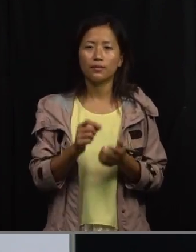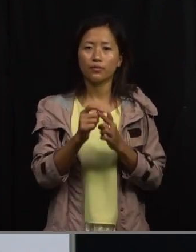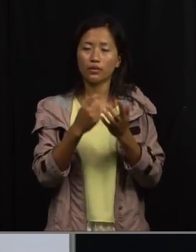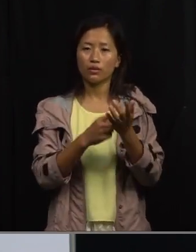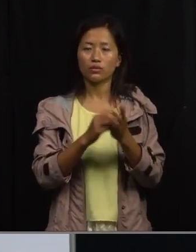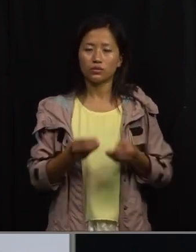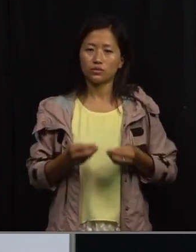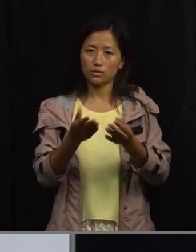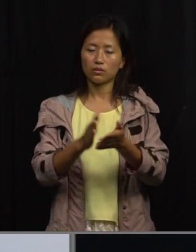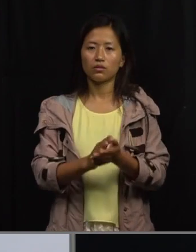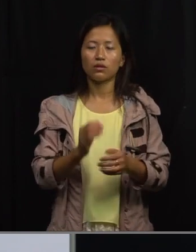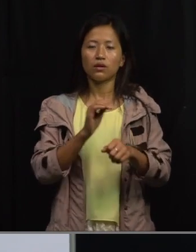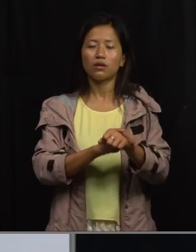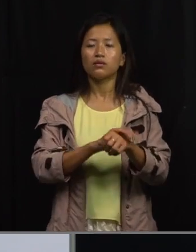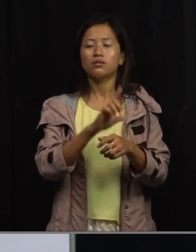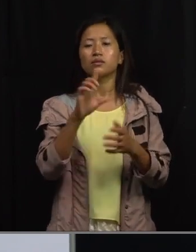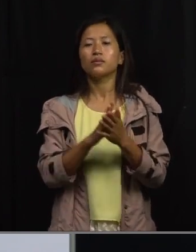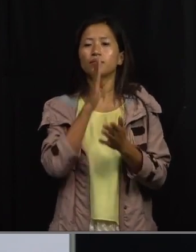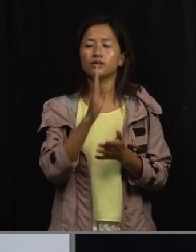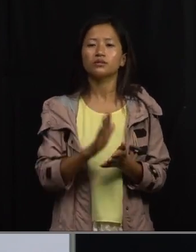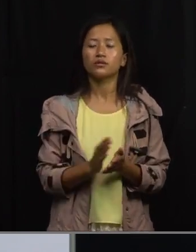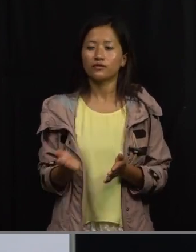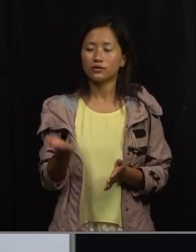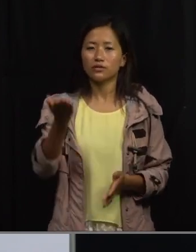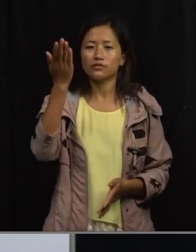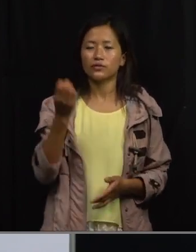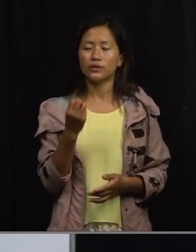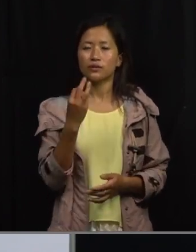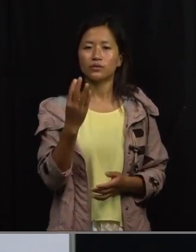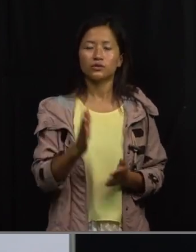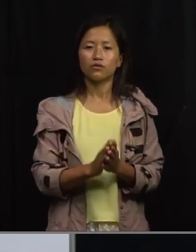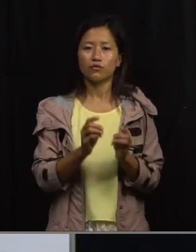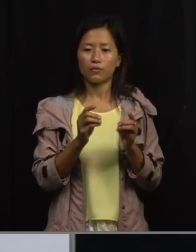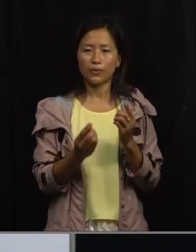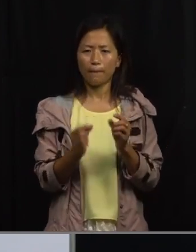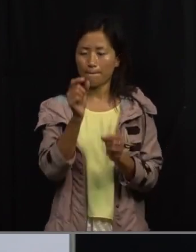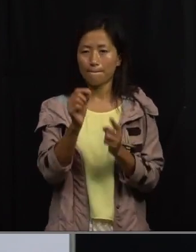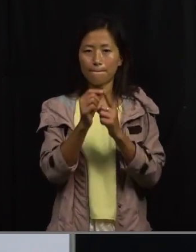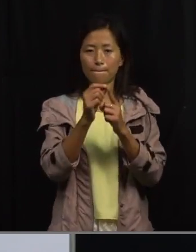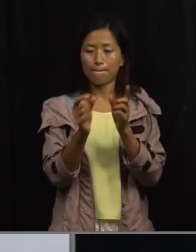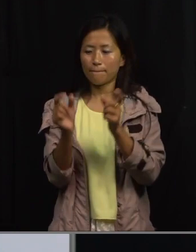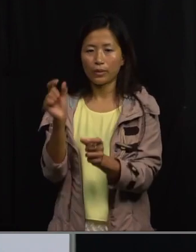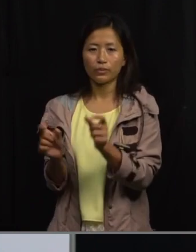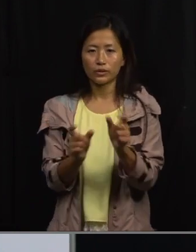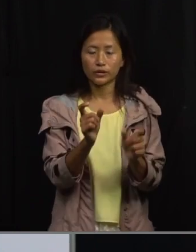Then the answer will be on because of the increasing number of population.